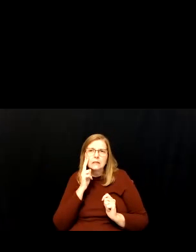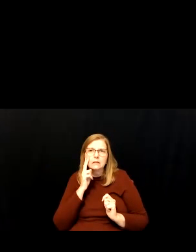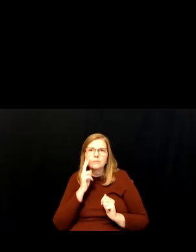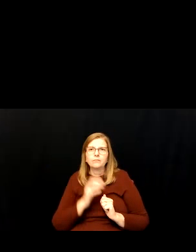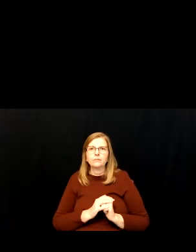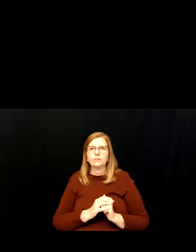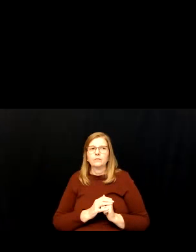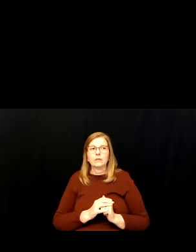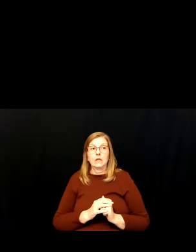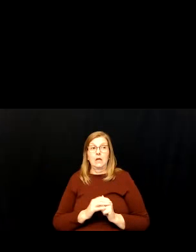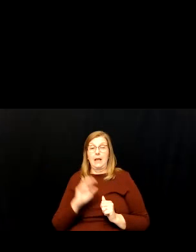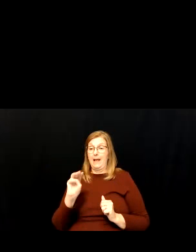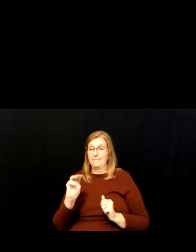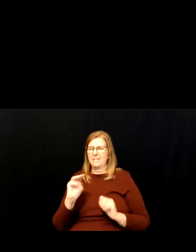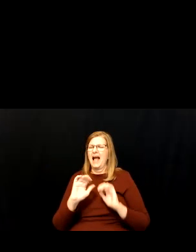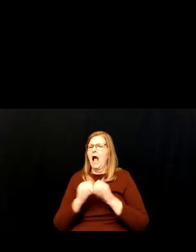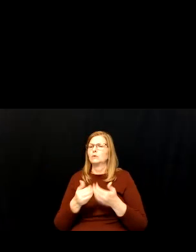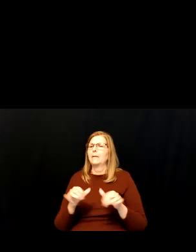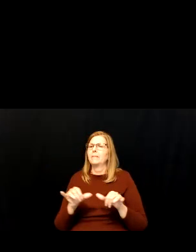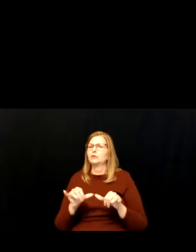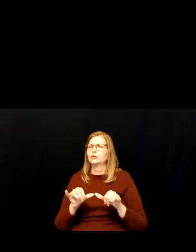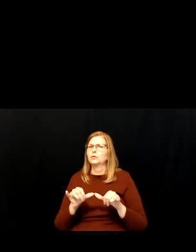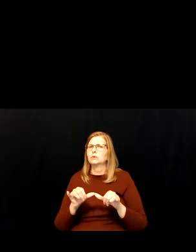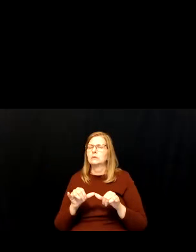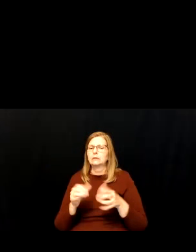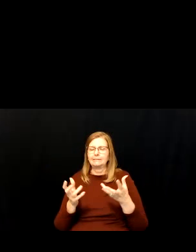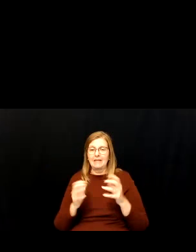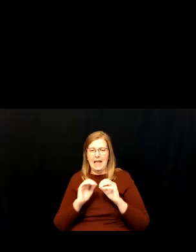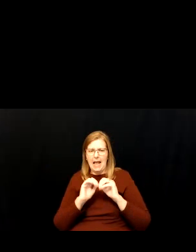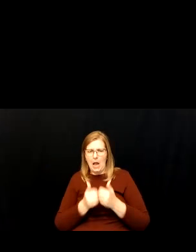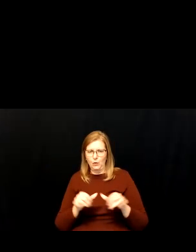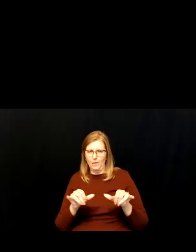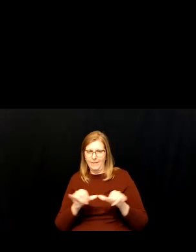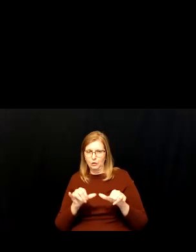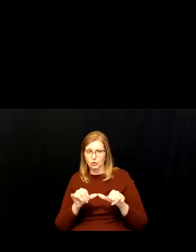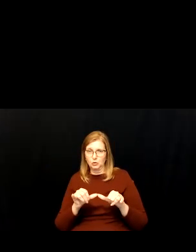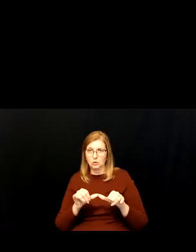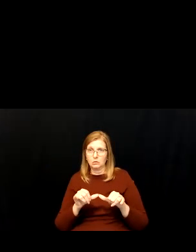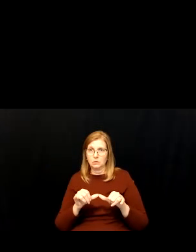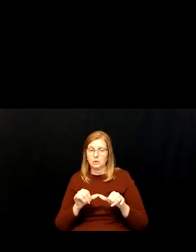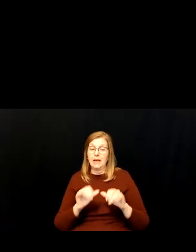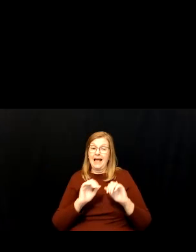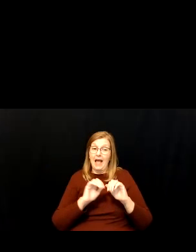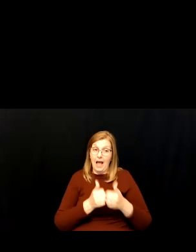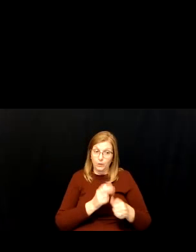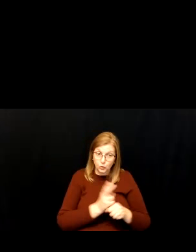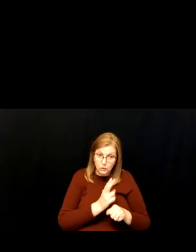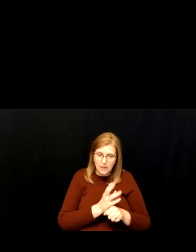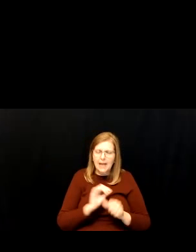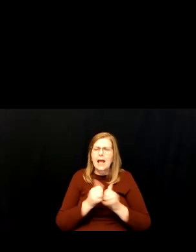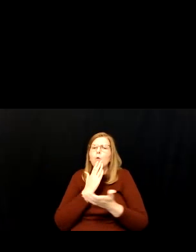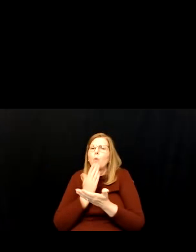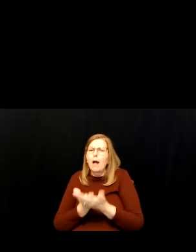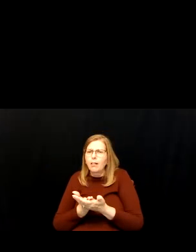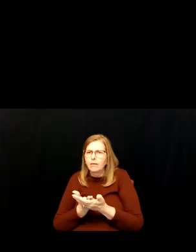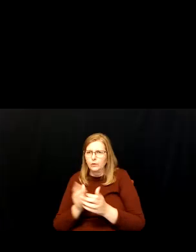is it measured, and this is huge. How are we going to measure how they're going to use it and how well they're using it? And